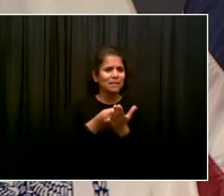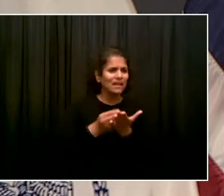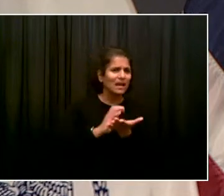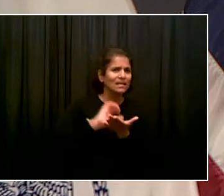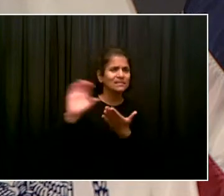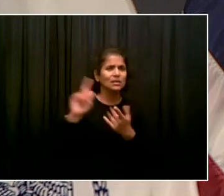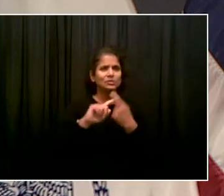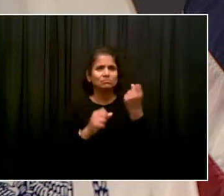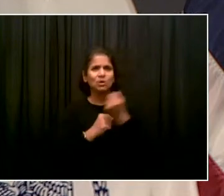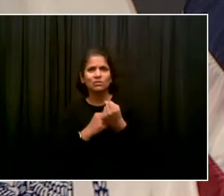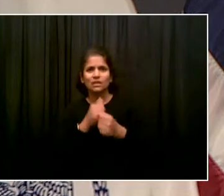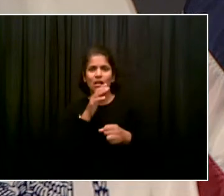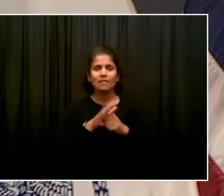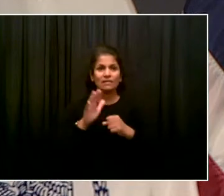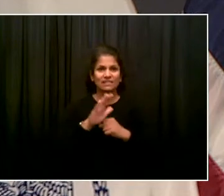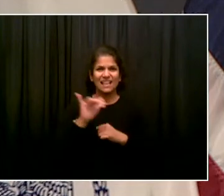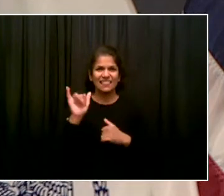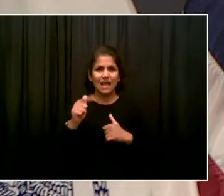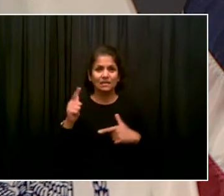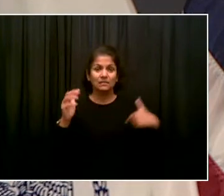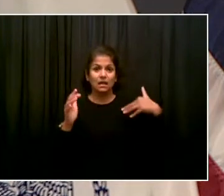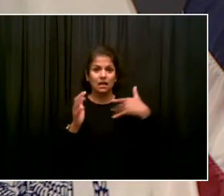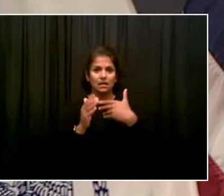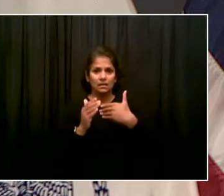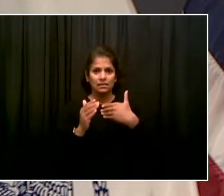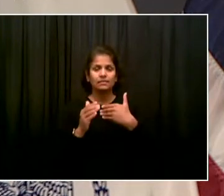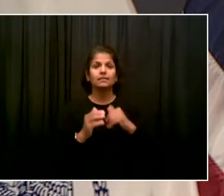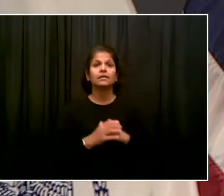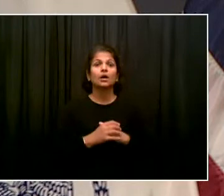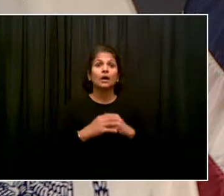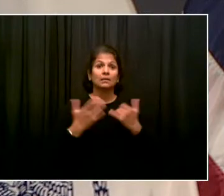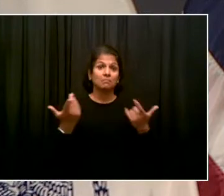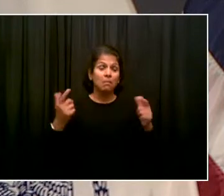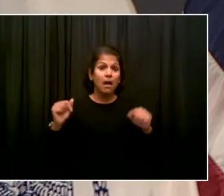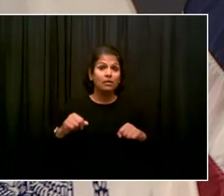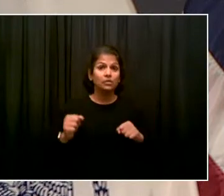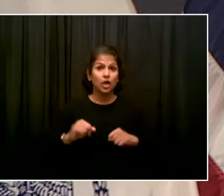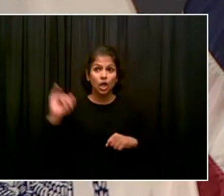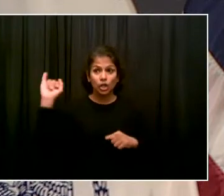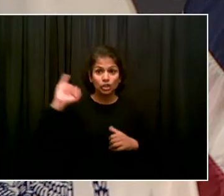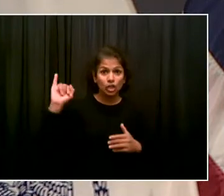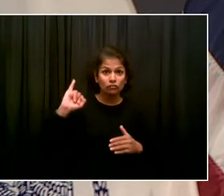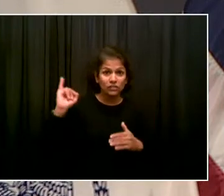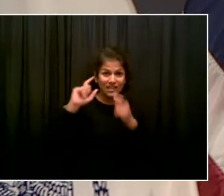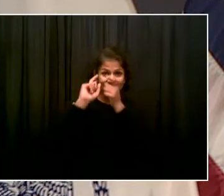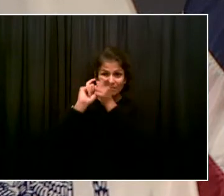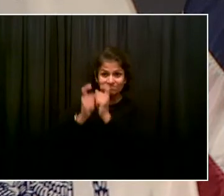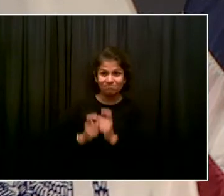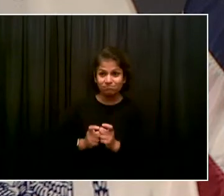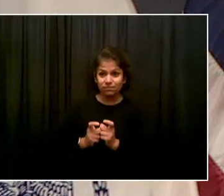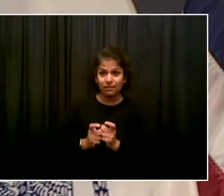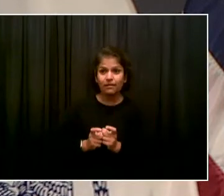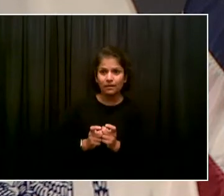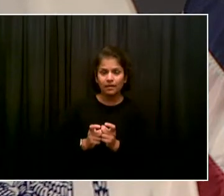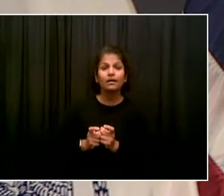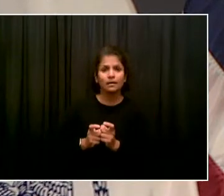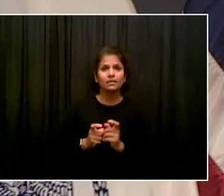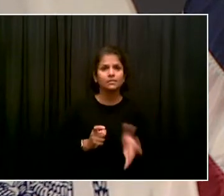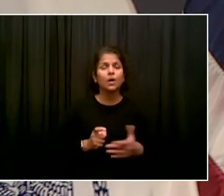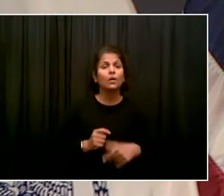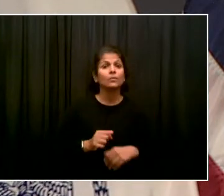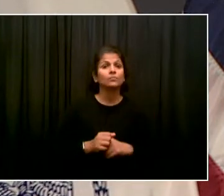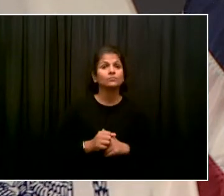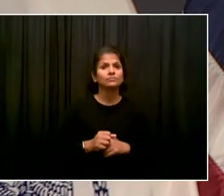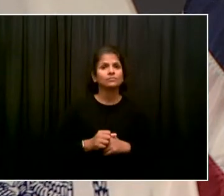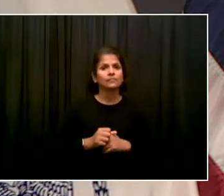be in a situation where retirees' healthcare might be endangered in the future. We needed to stabilize it. We needed to make sure it would be permanent and reliable.